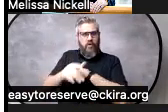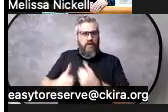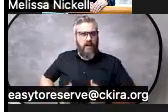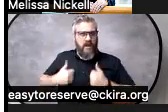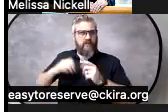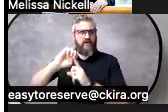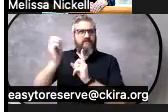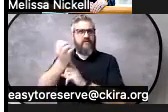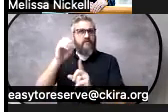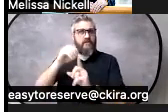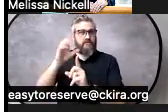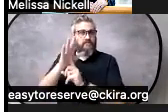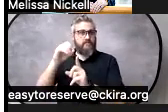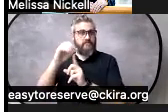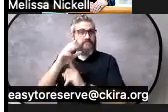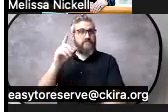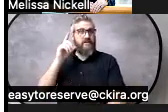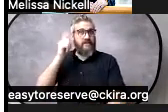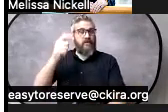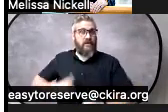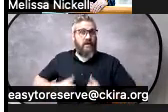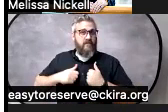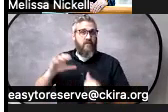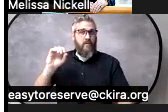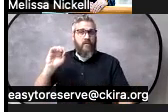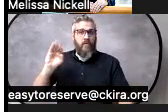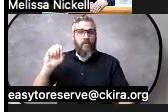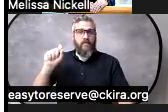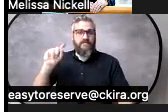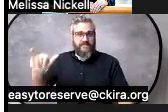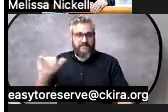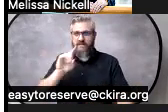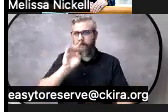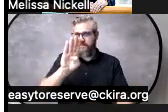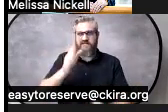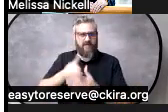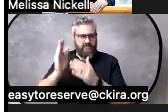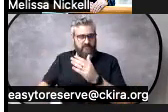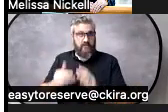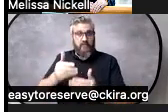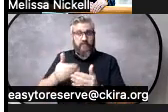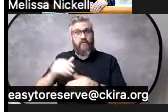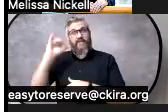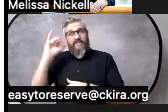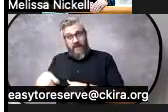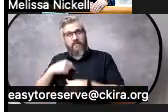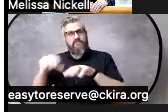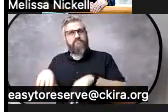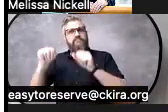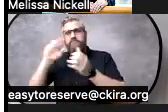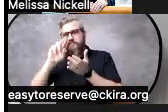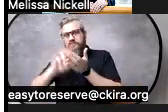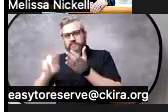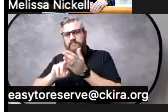environmental exposures on later life obesity and diabetes health outcomes. Prior to that, I conducted research as